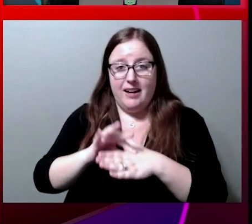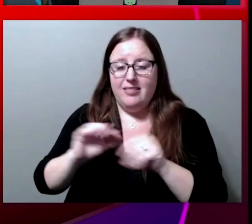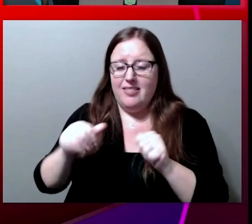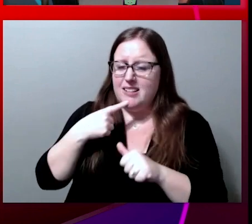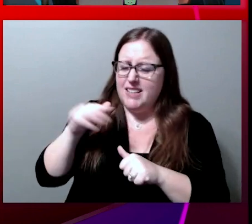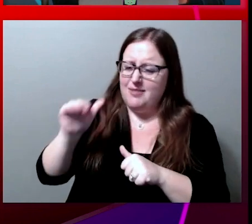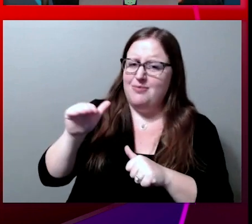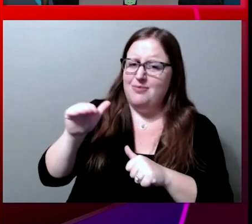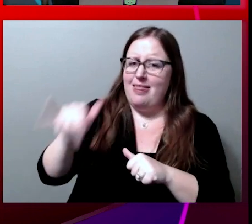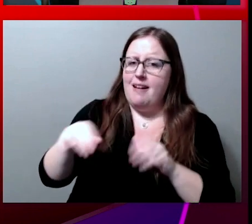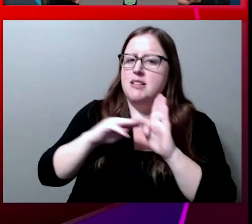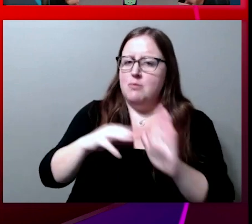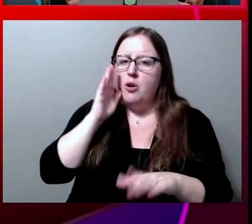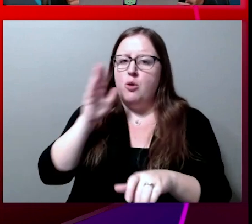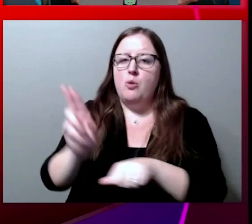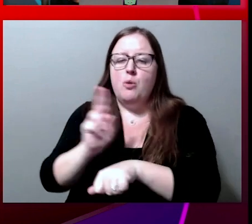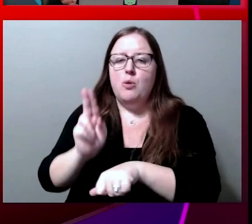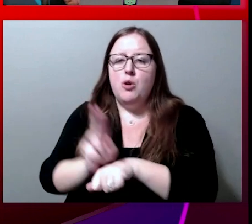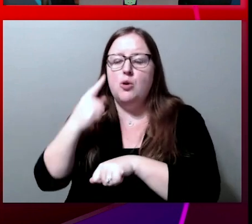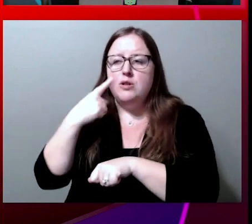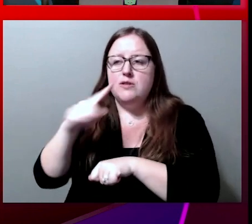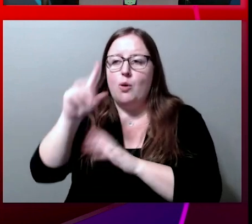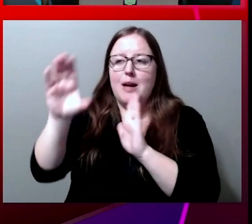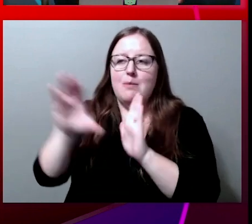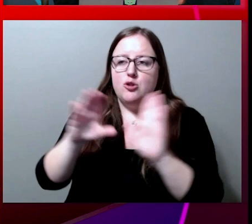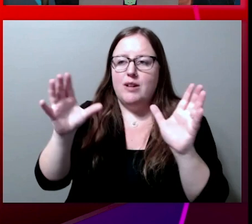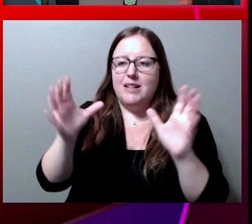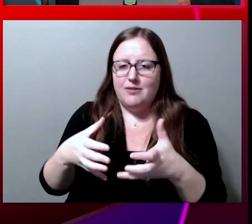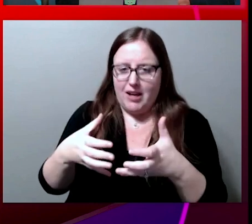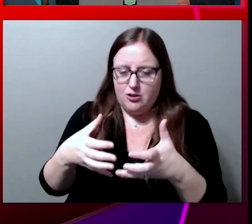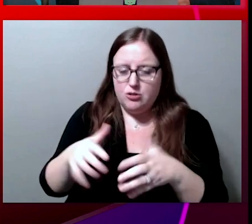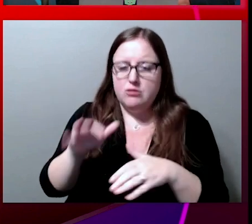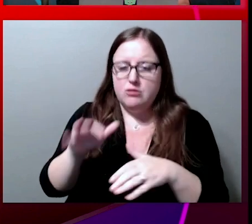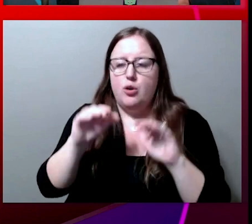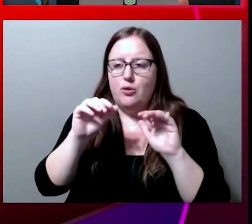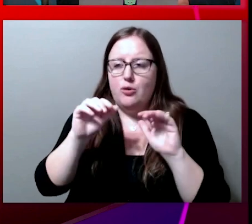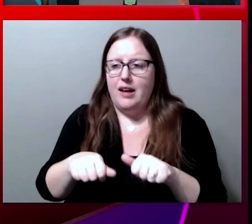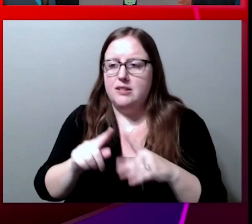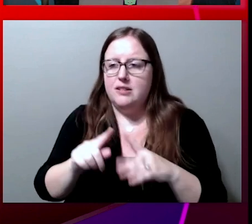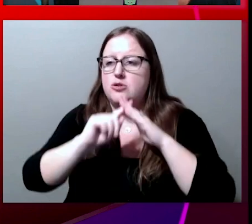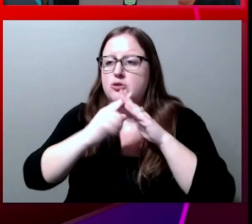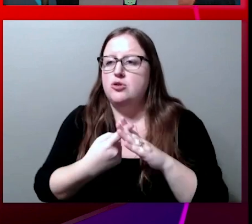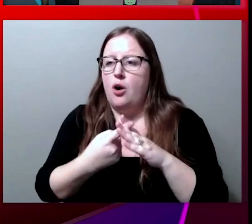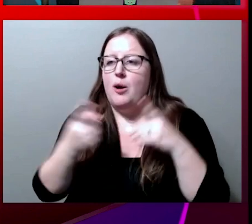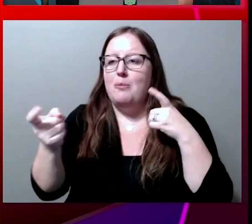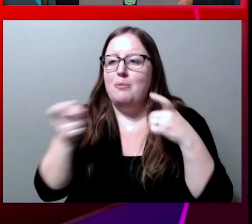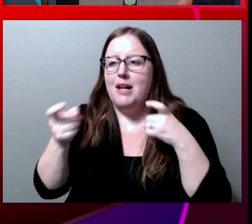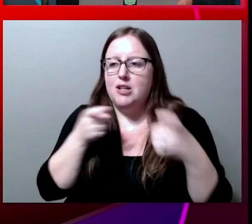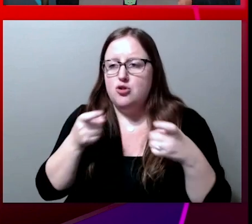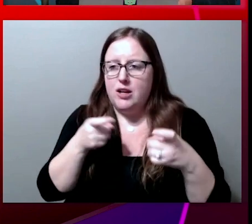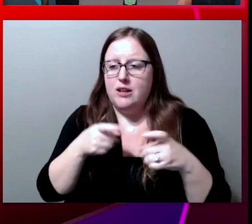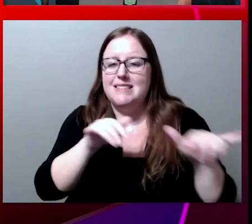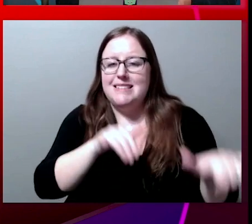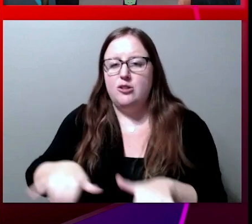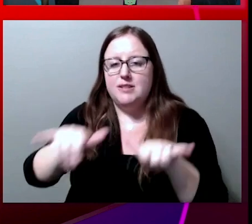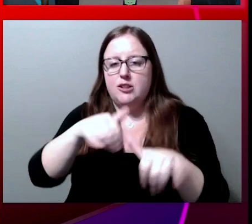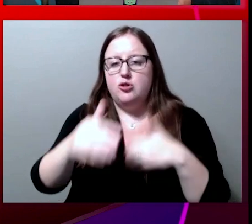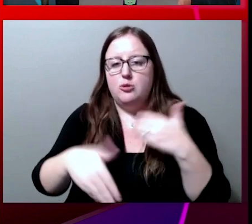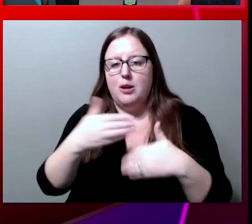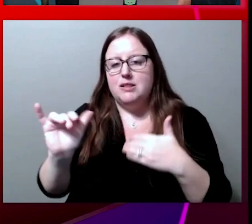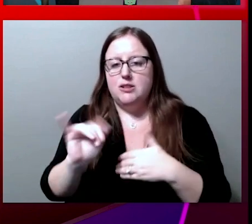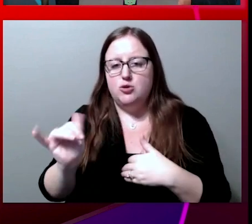model that we're going to use for image classification from now on, so they can actually start managing the standardization process as well.